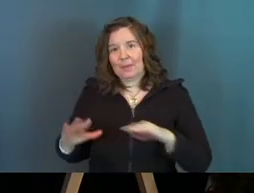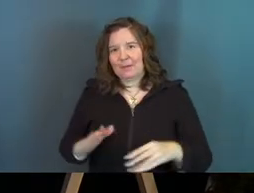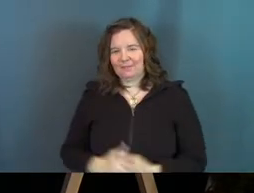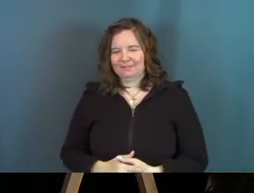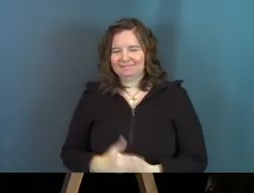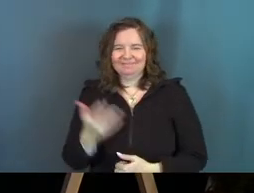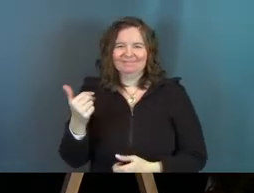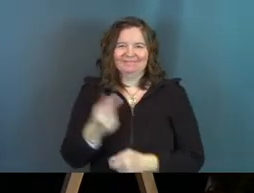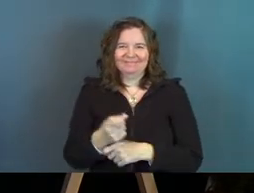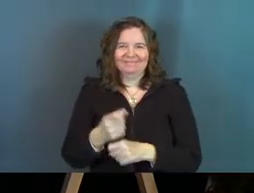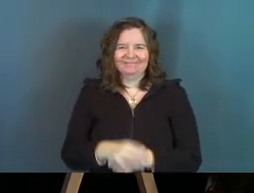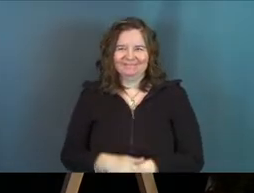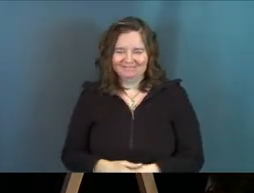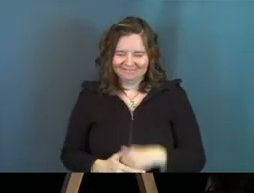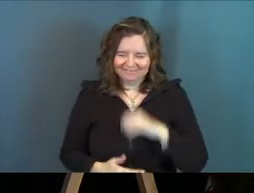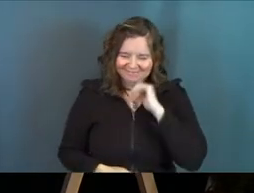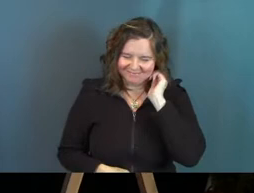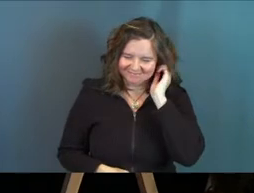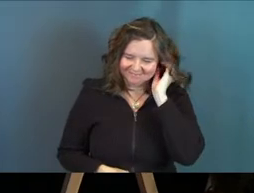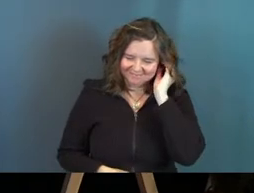okay?